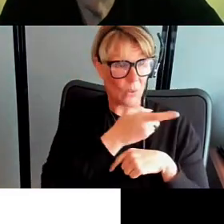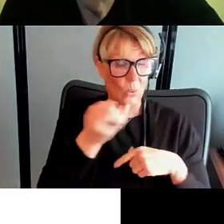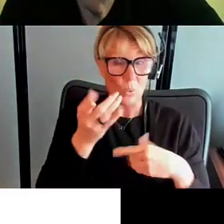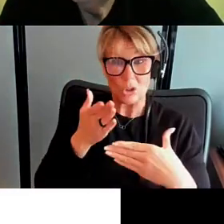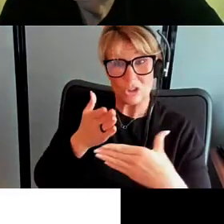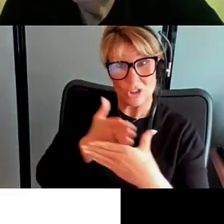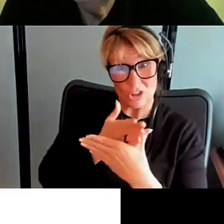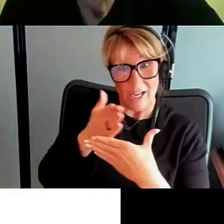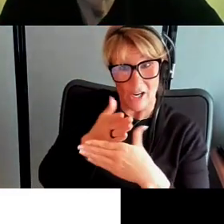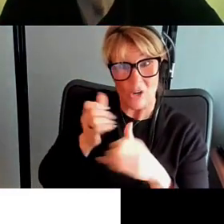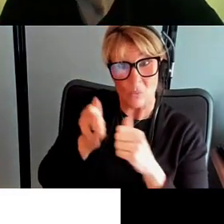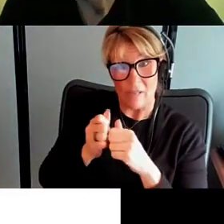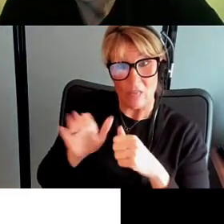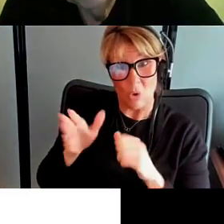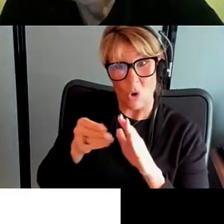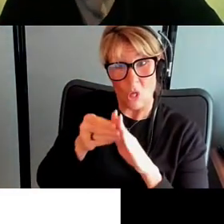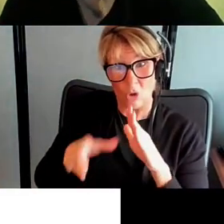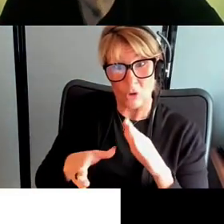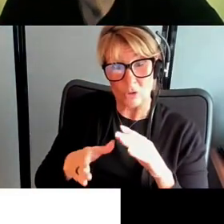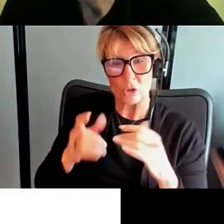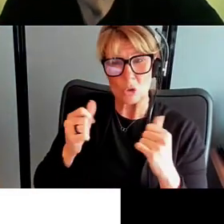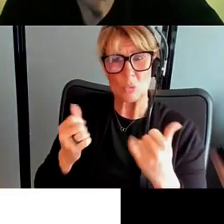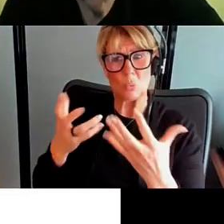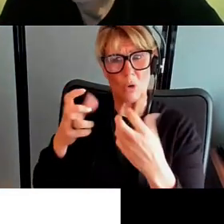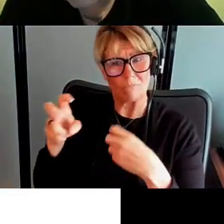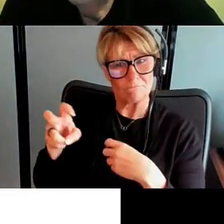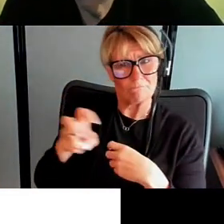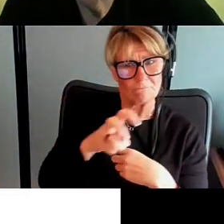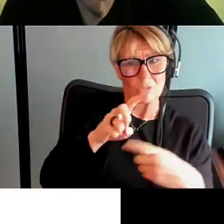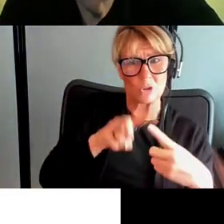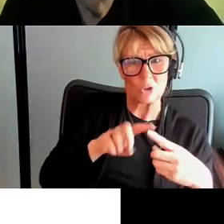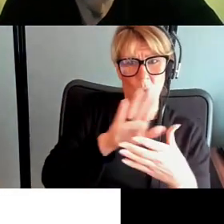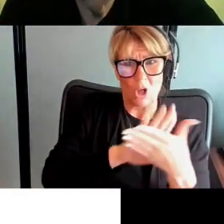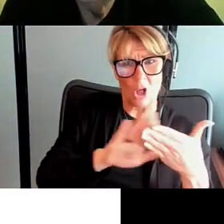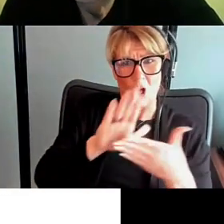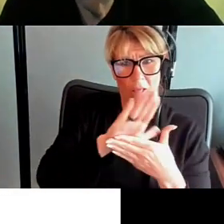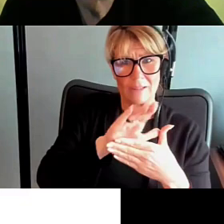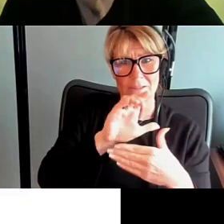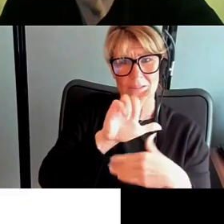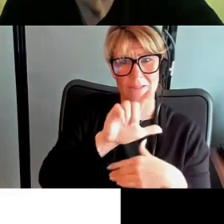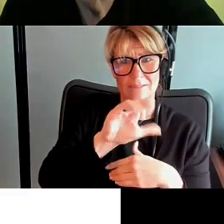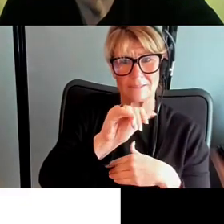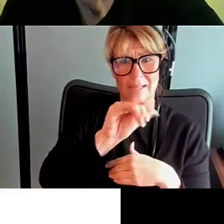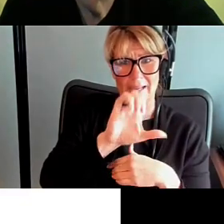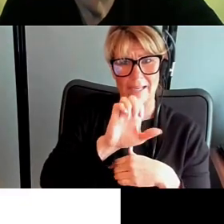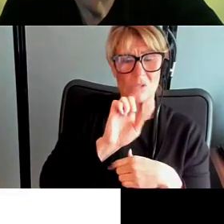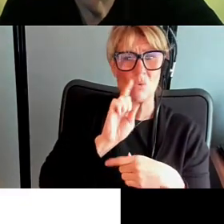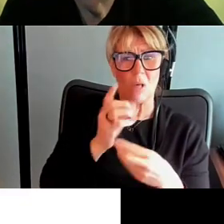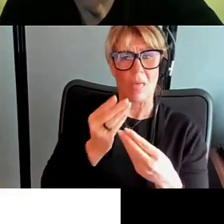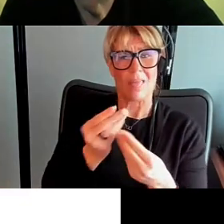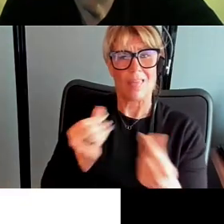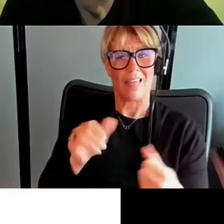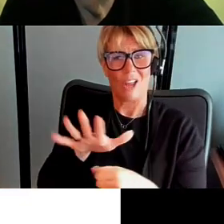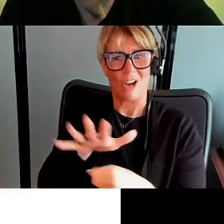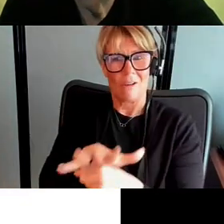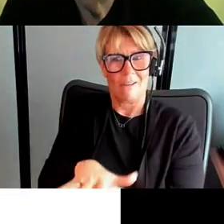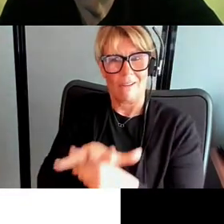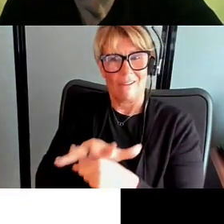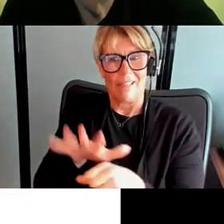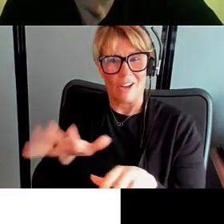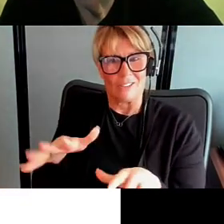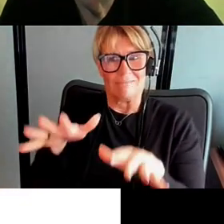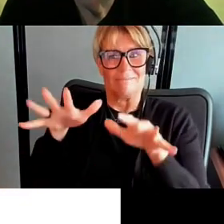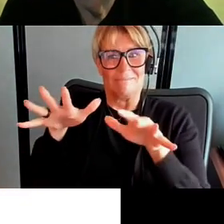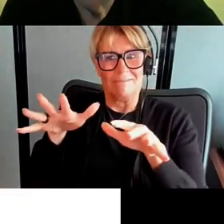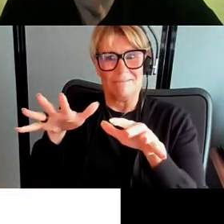thinking about transitioning, it would really alleviate some of the stress and sort of fear that they have moving on